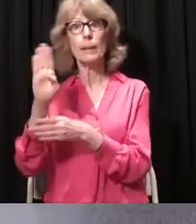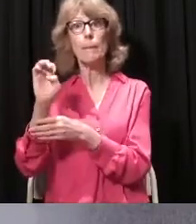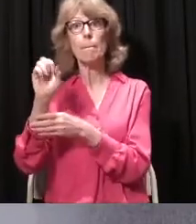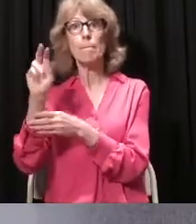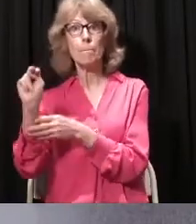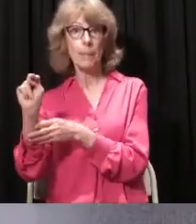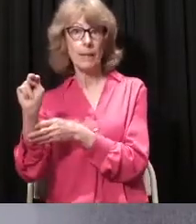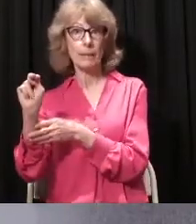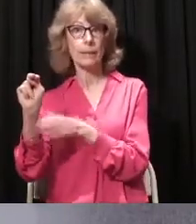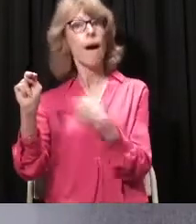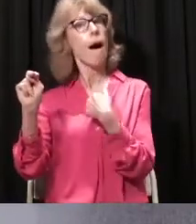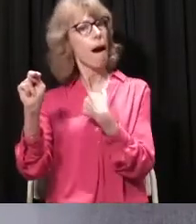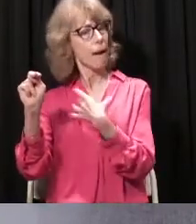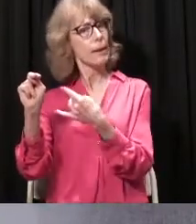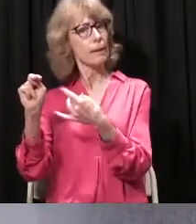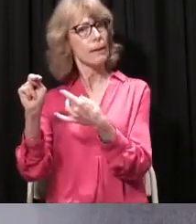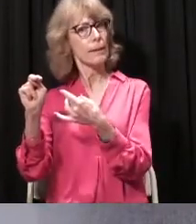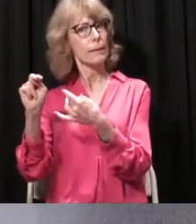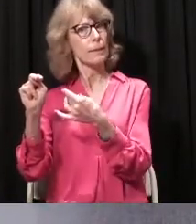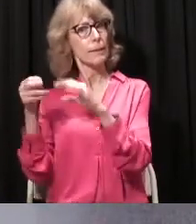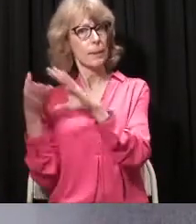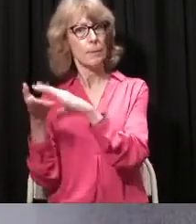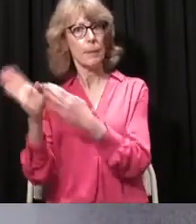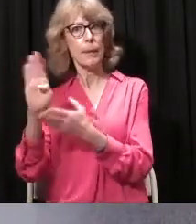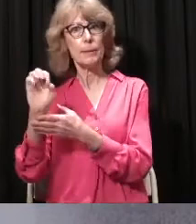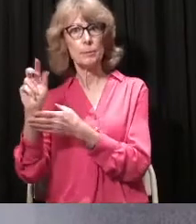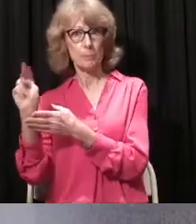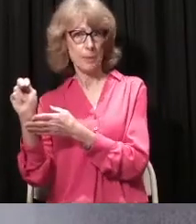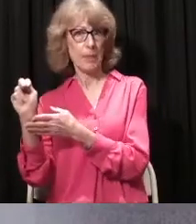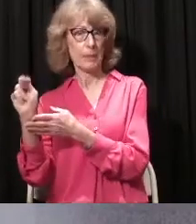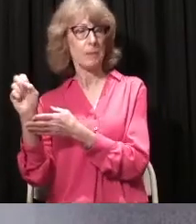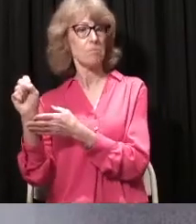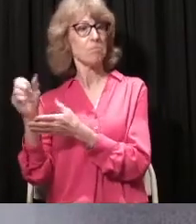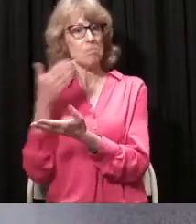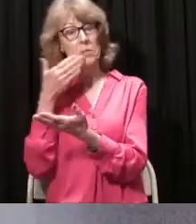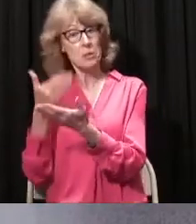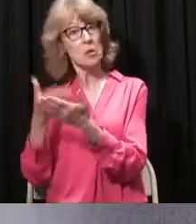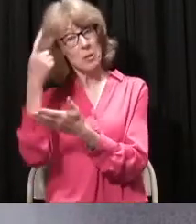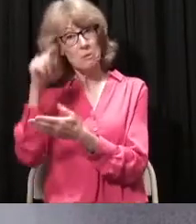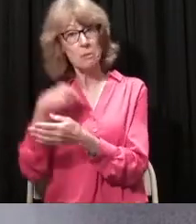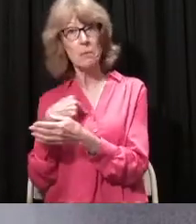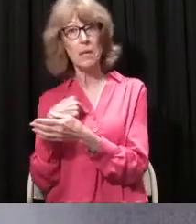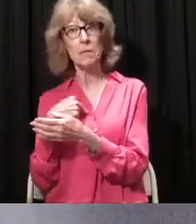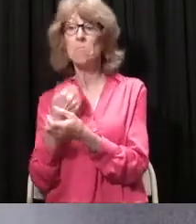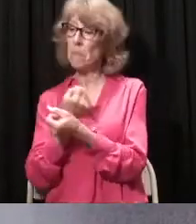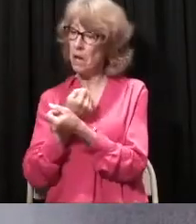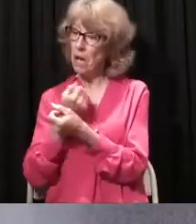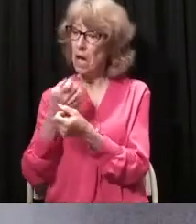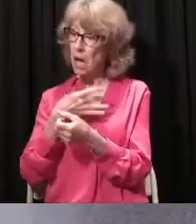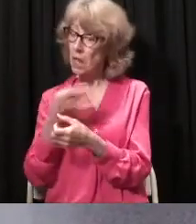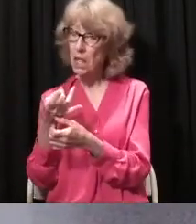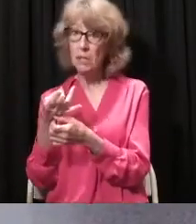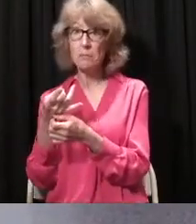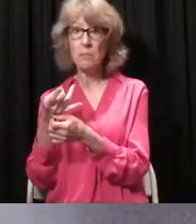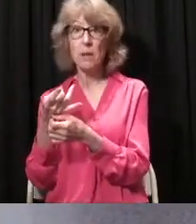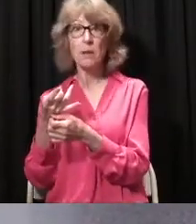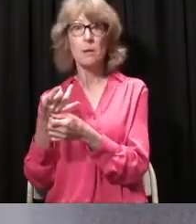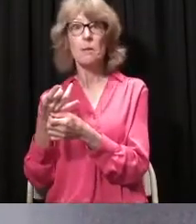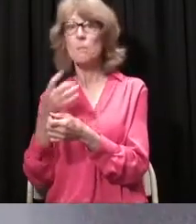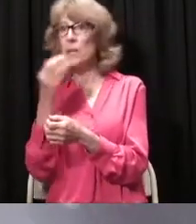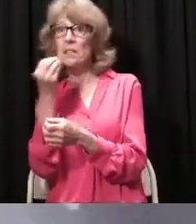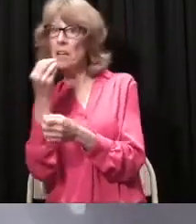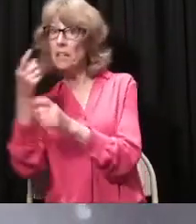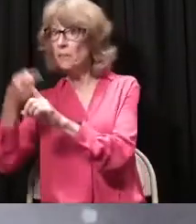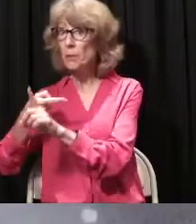eat baked beans. I like them. But I can go like a month and have no baked beans, and I'm just fine with that.